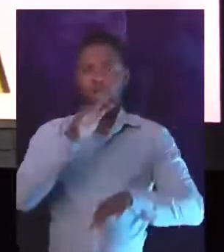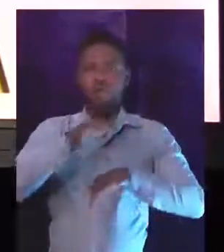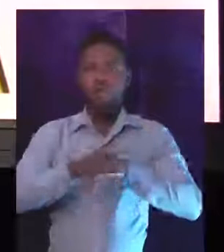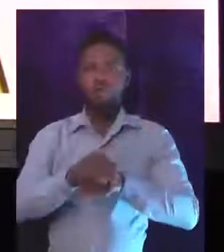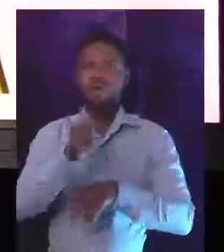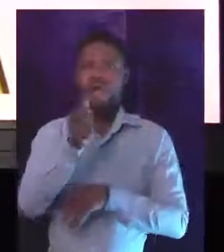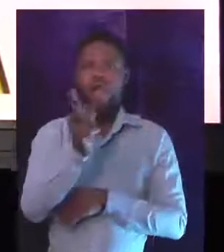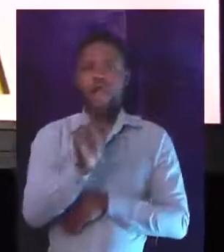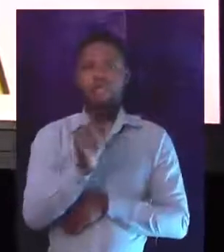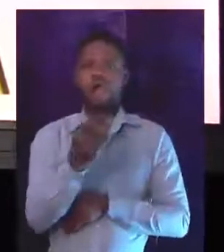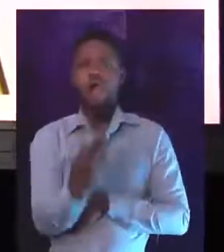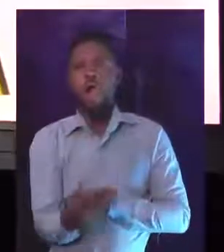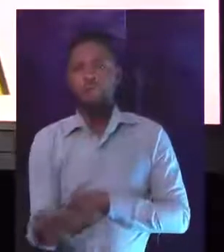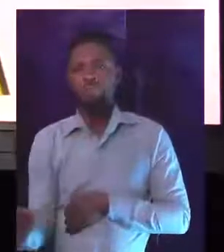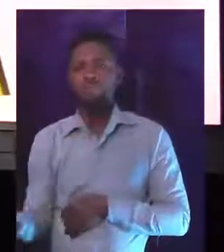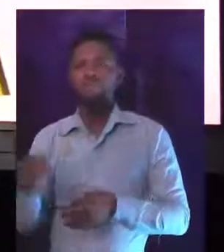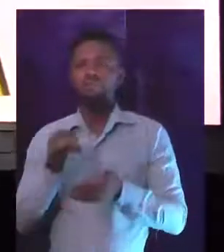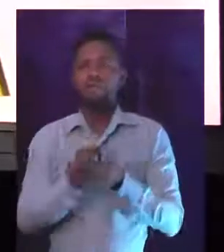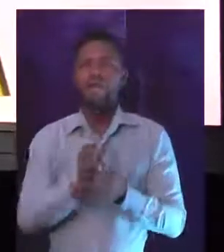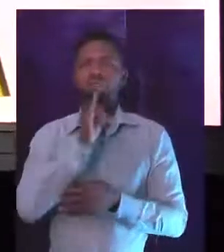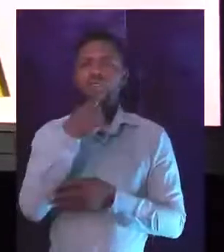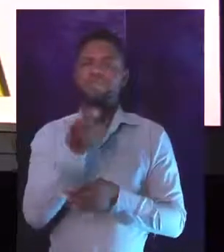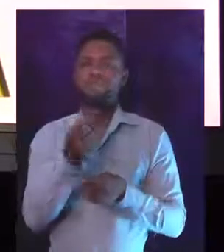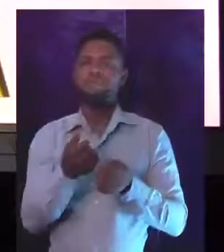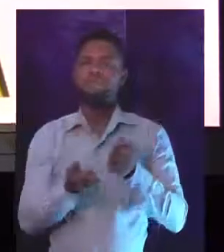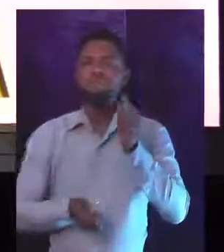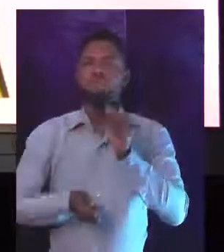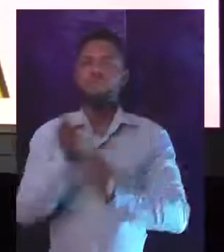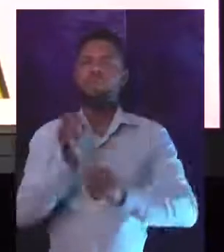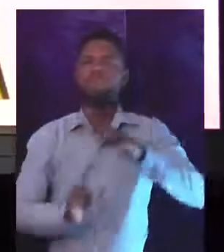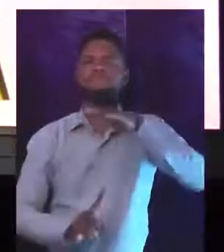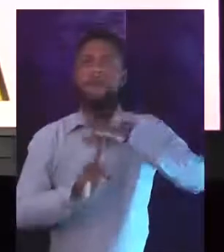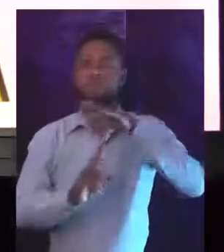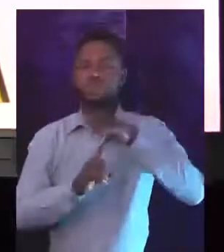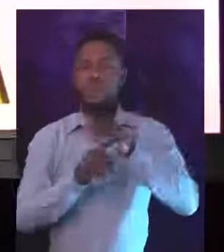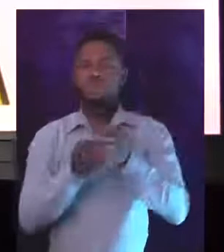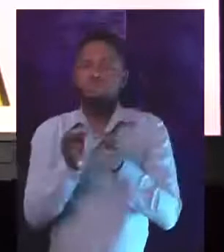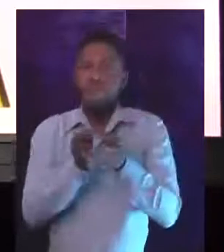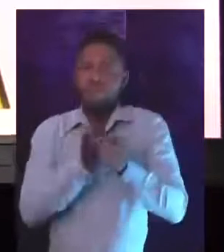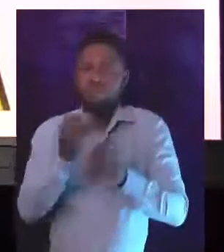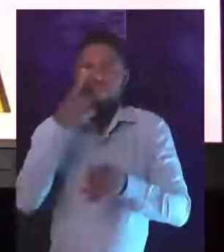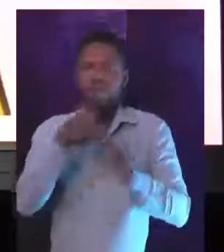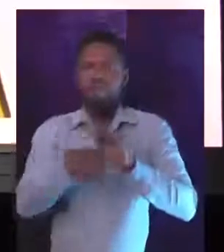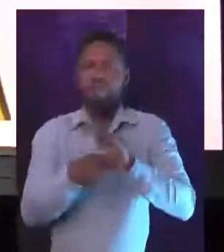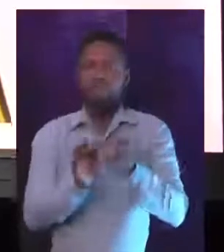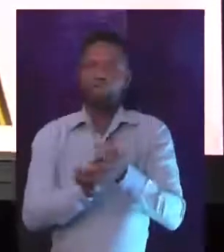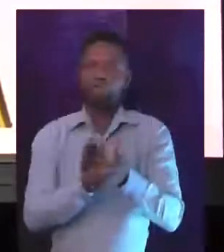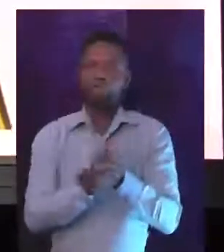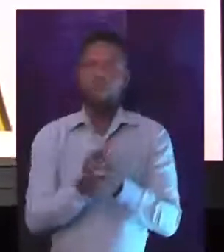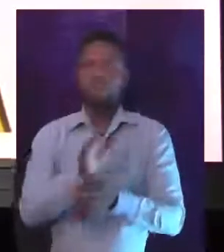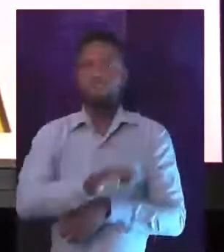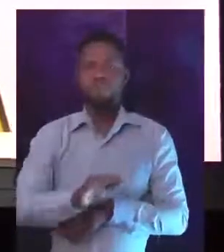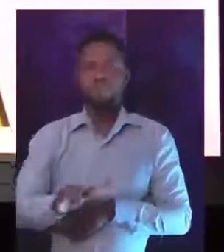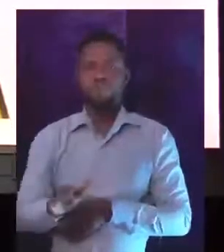pull applied on an object. That's the most popular definition for primary